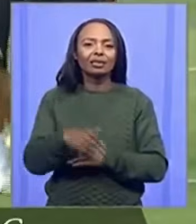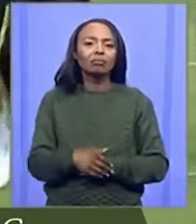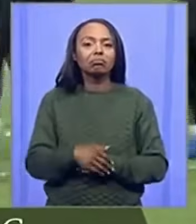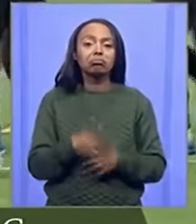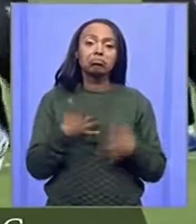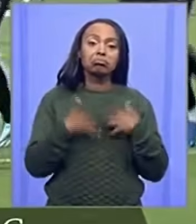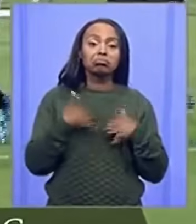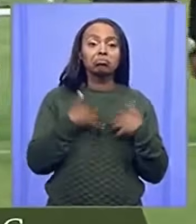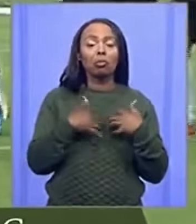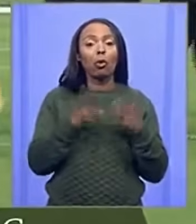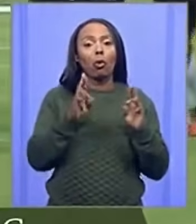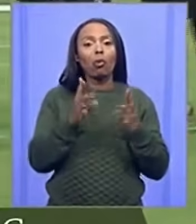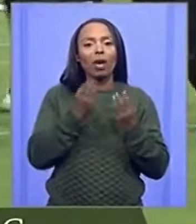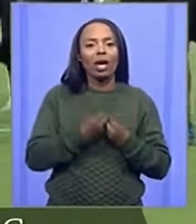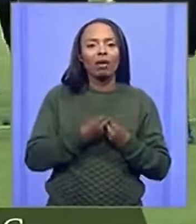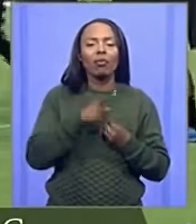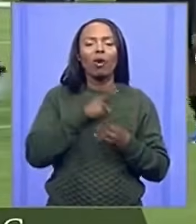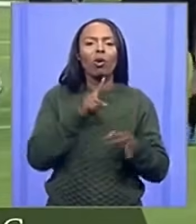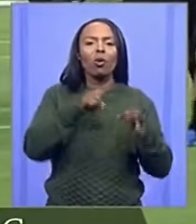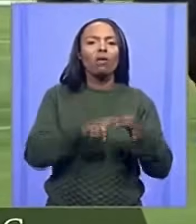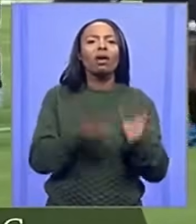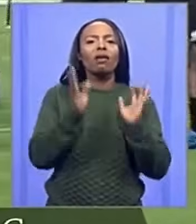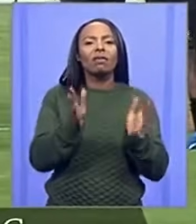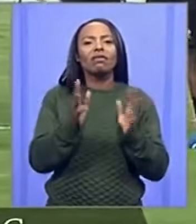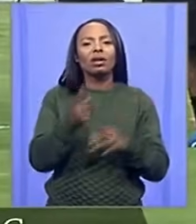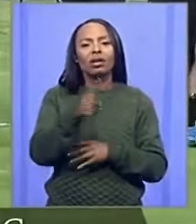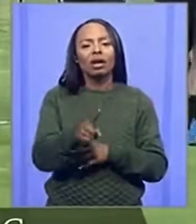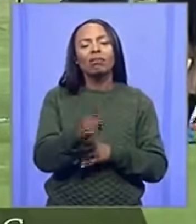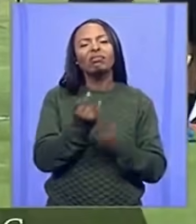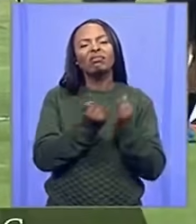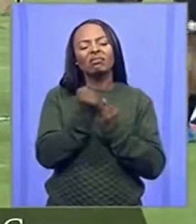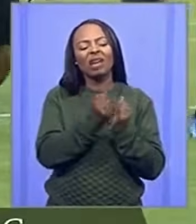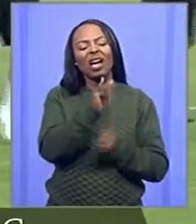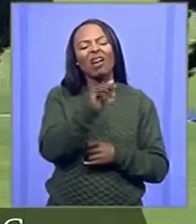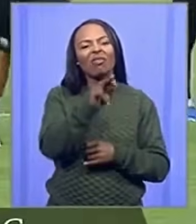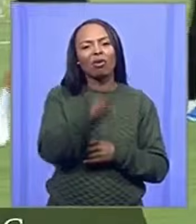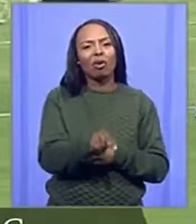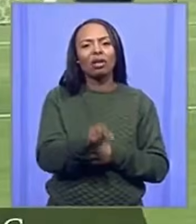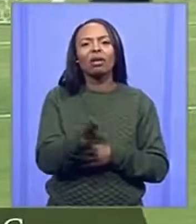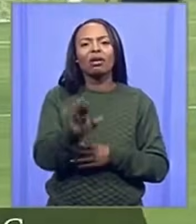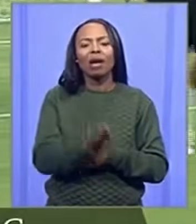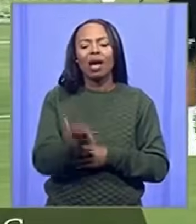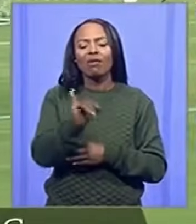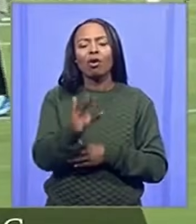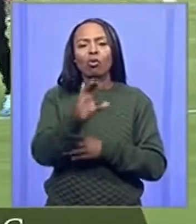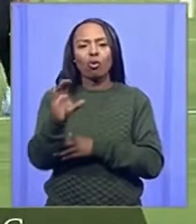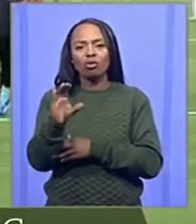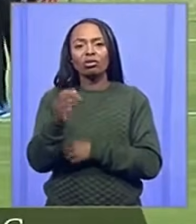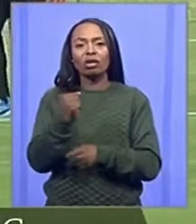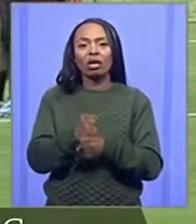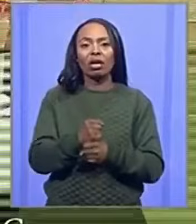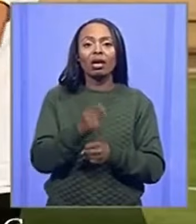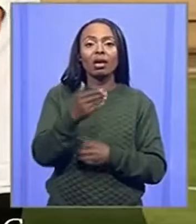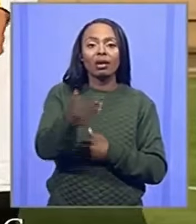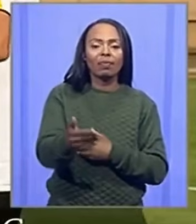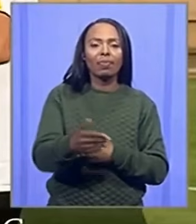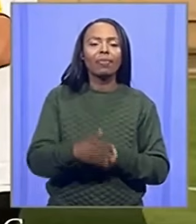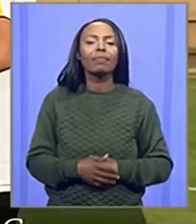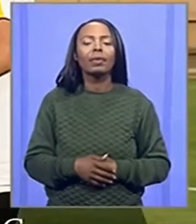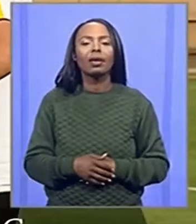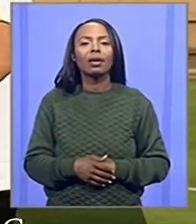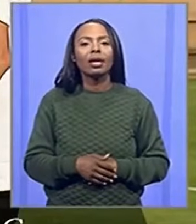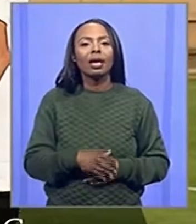tshepo morago ga go qualifyela tournament ya Africa Cup of Nations ka Ivory Coast mo ngwageng wo o tlago.